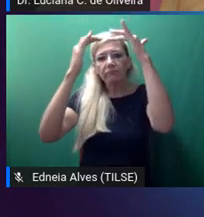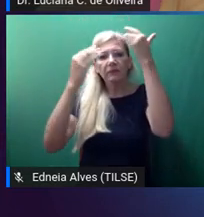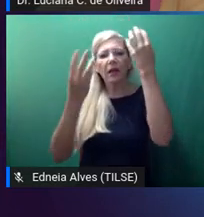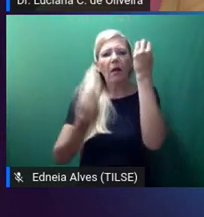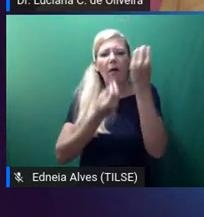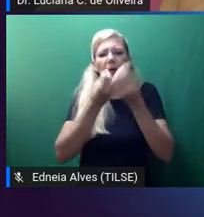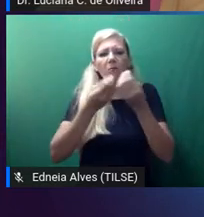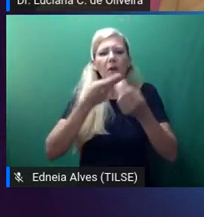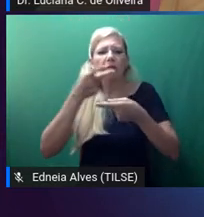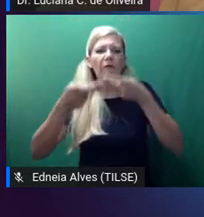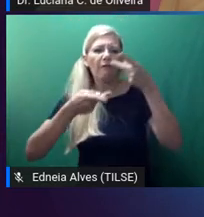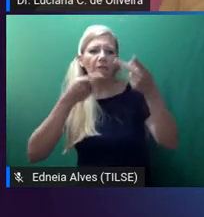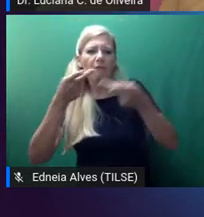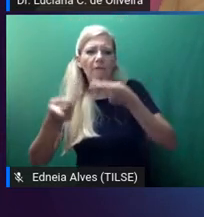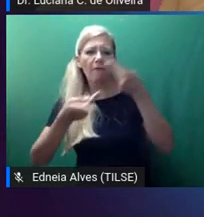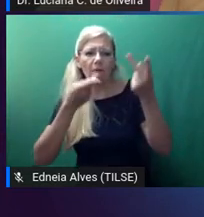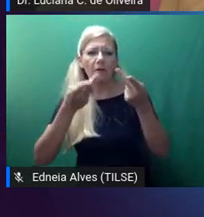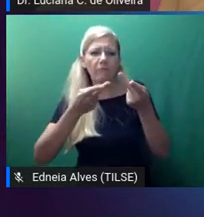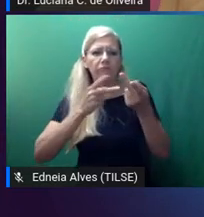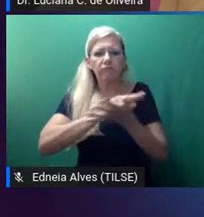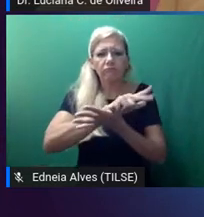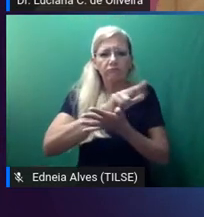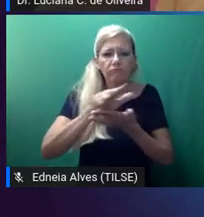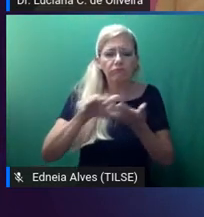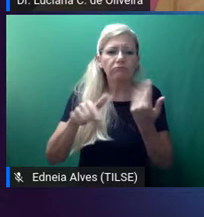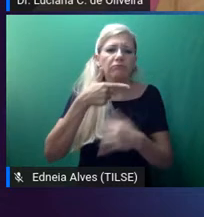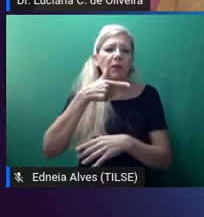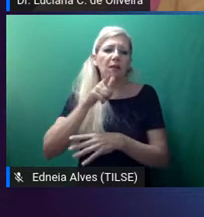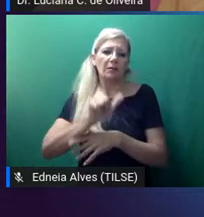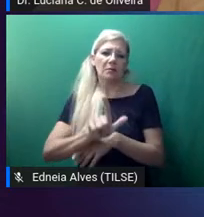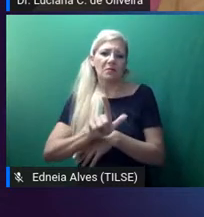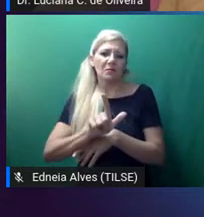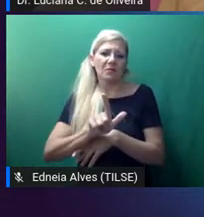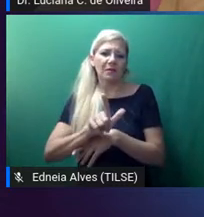language and not multilinguals. So this is an